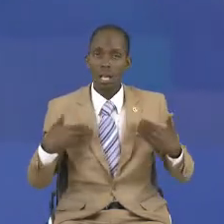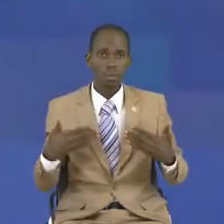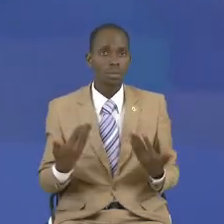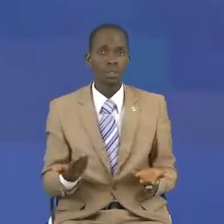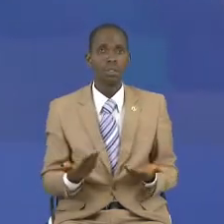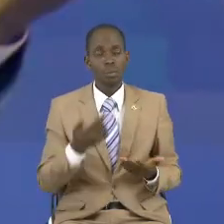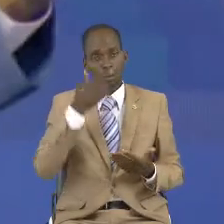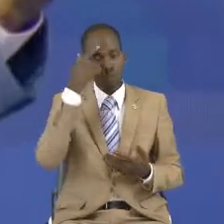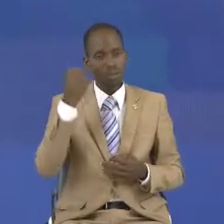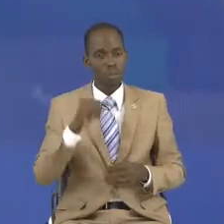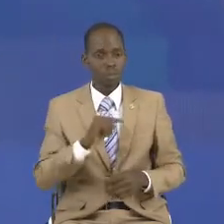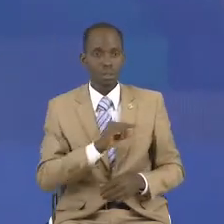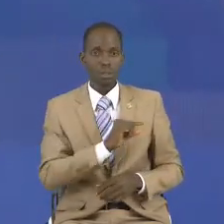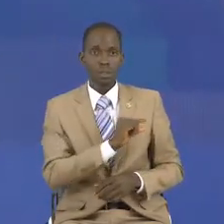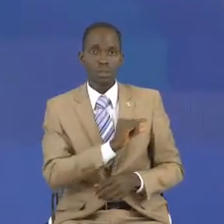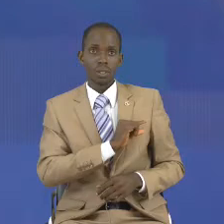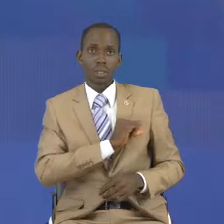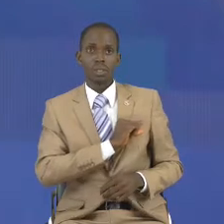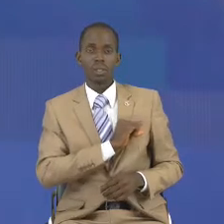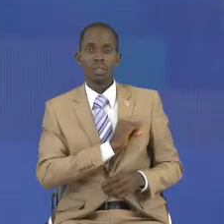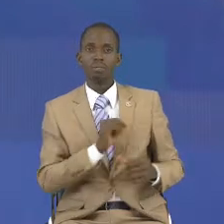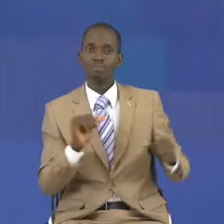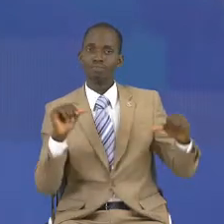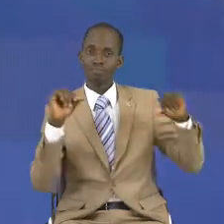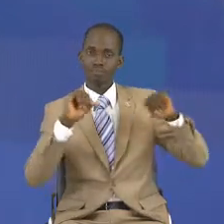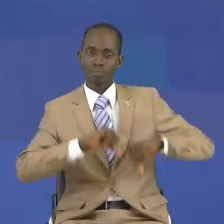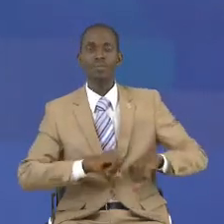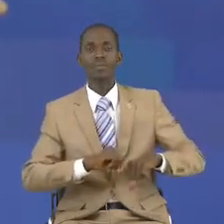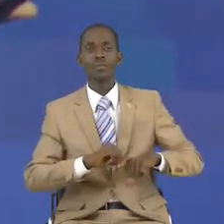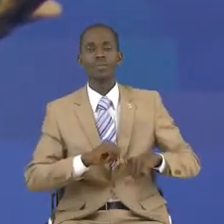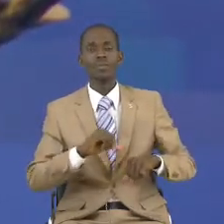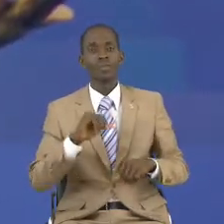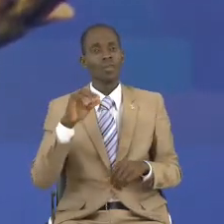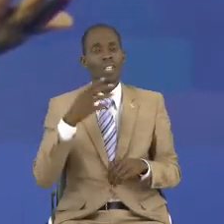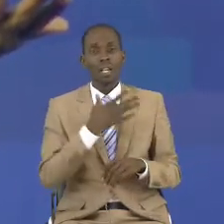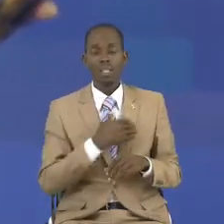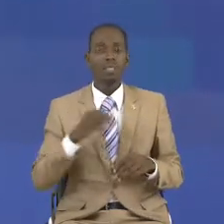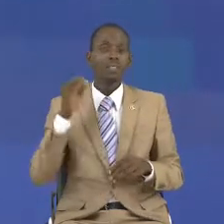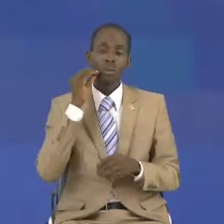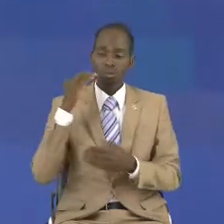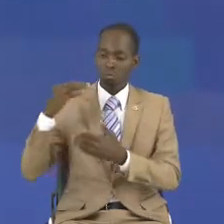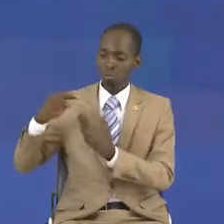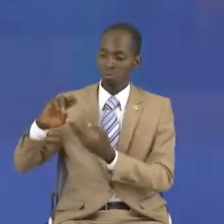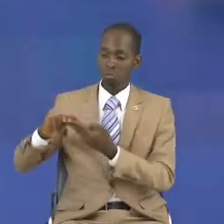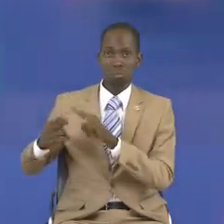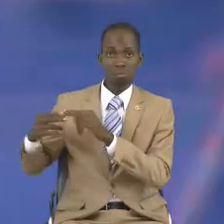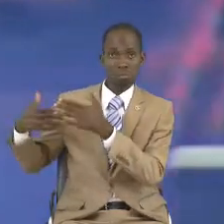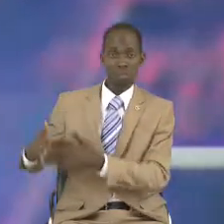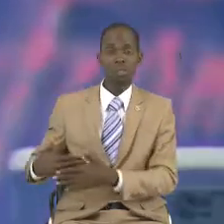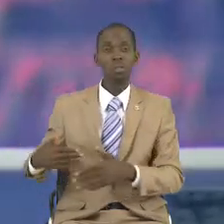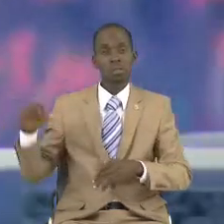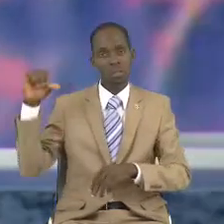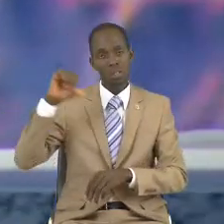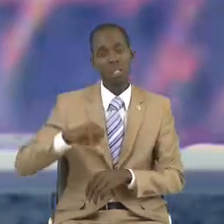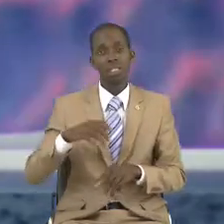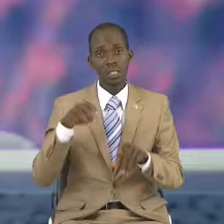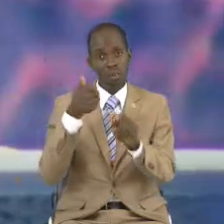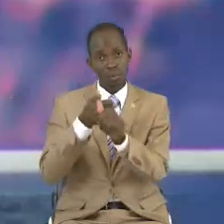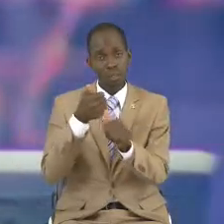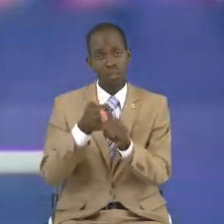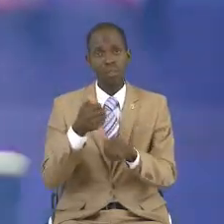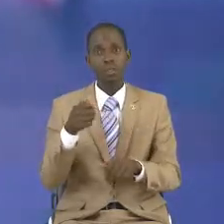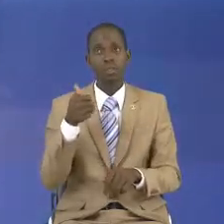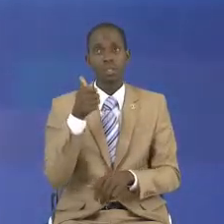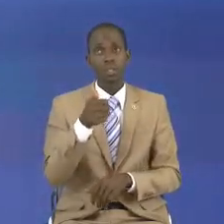him his neighbors condemn him he condemns himself but it tries to